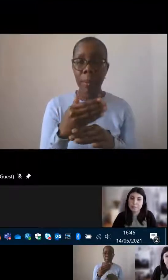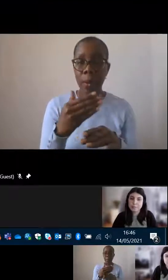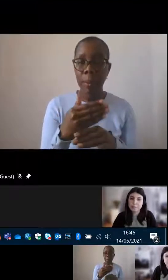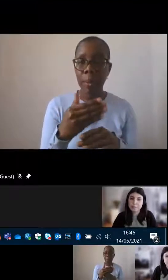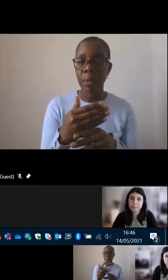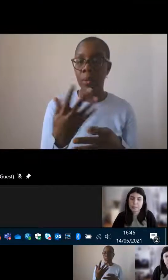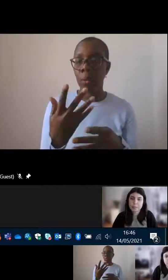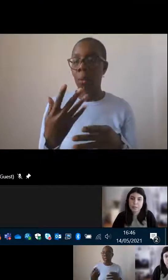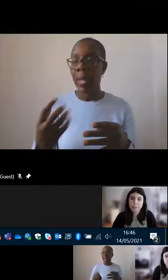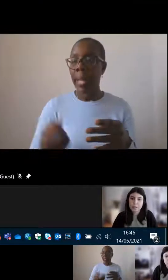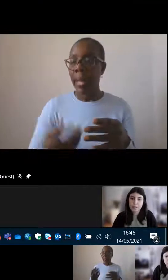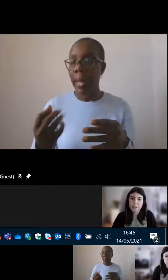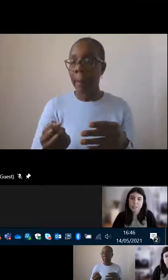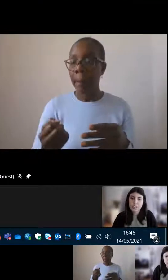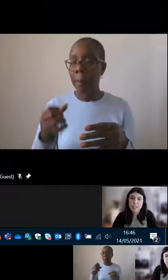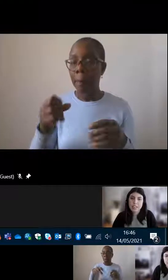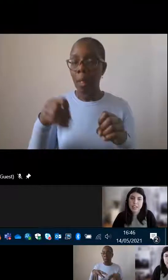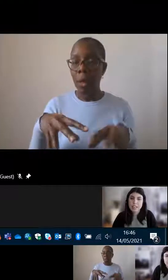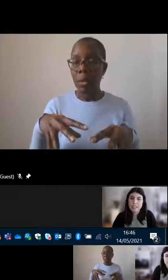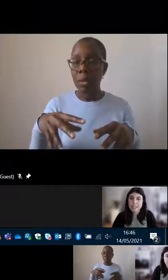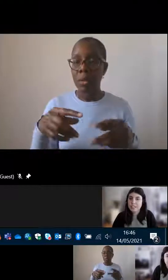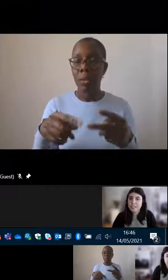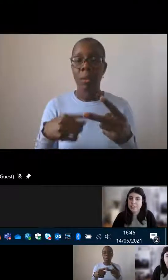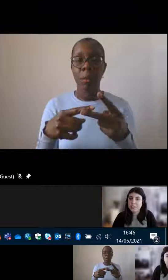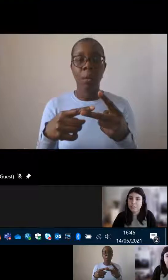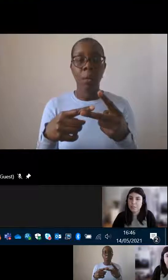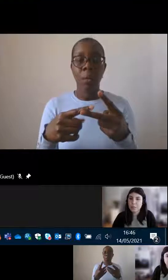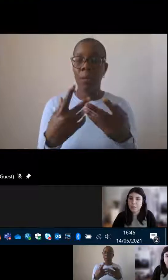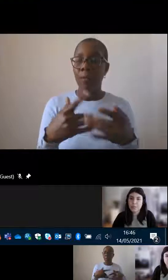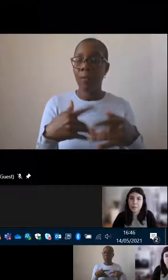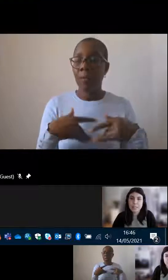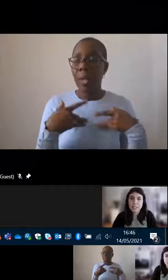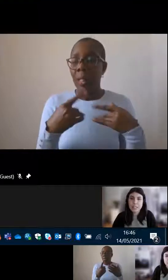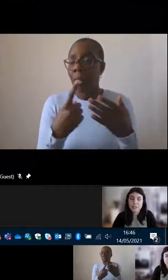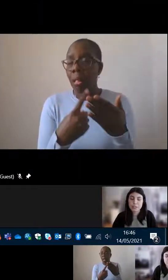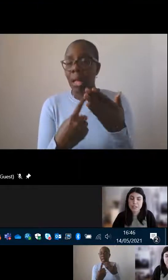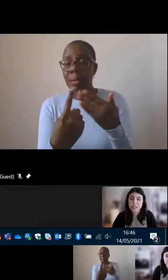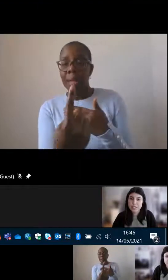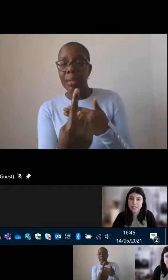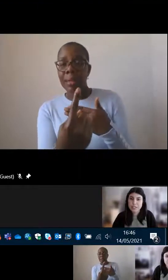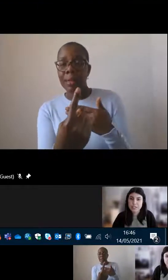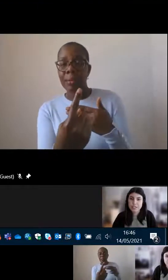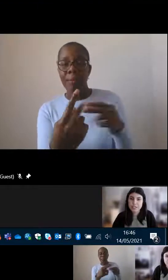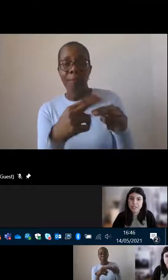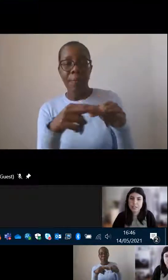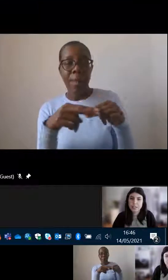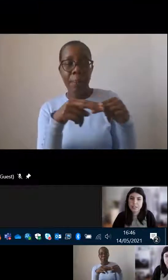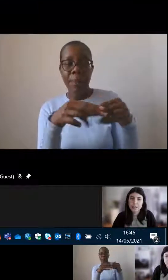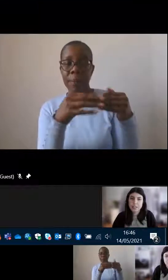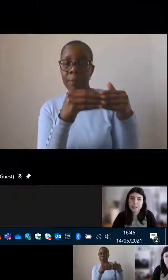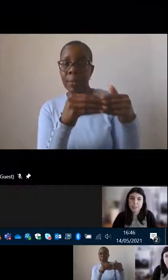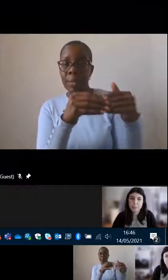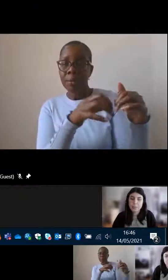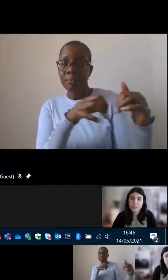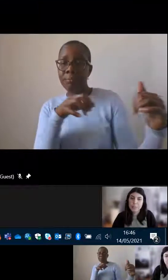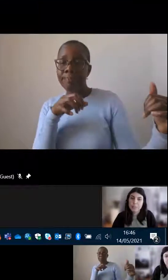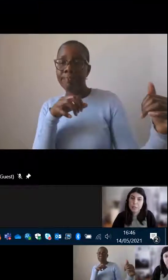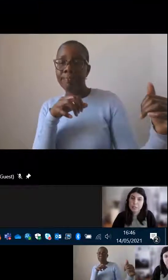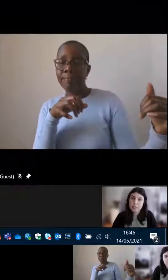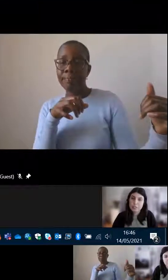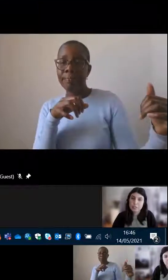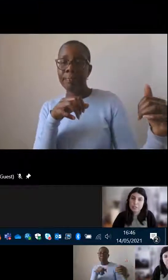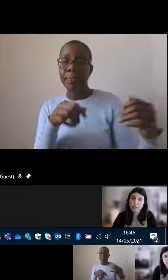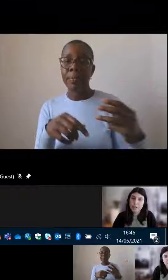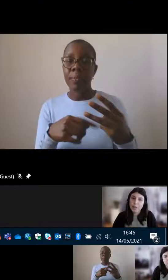year? Or feeling isolated from your family or friends? What if